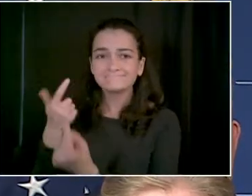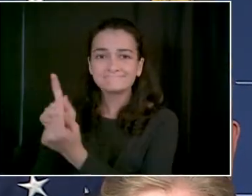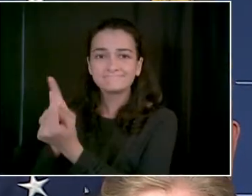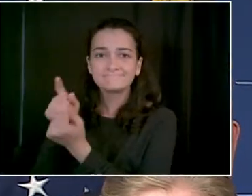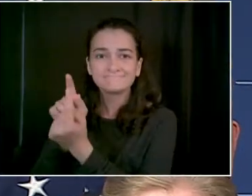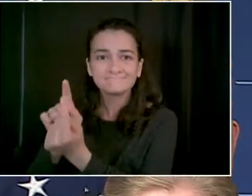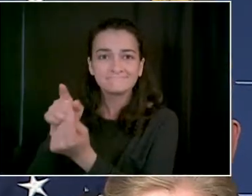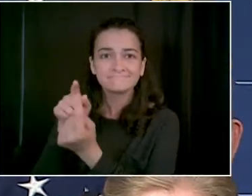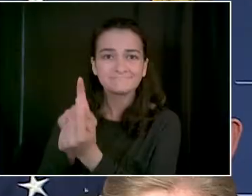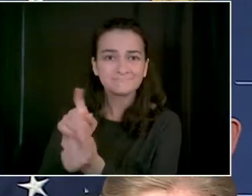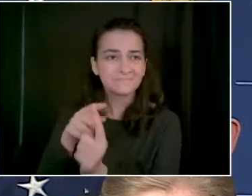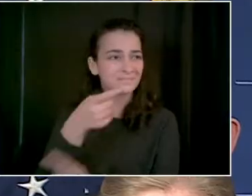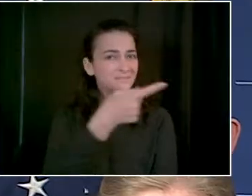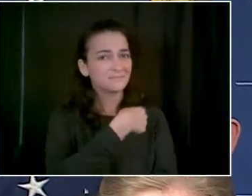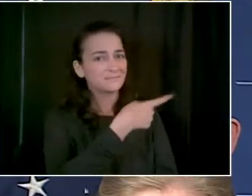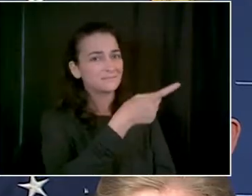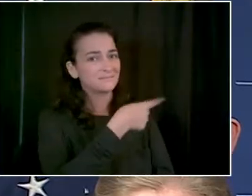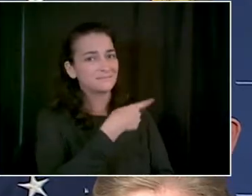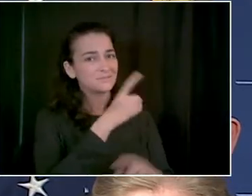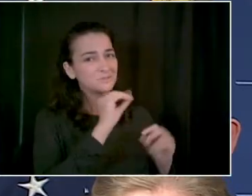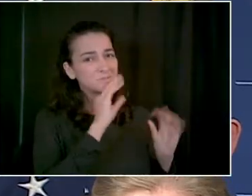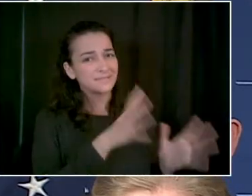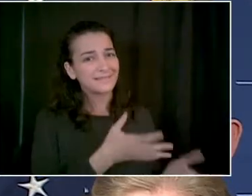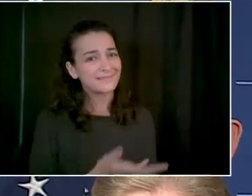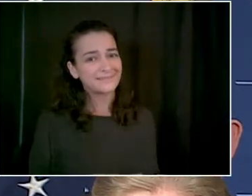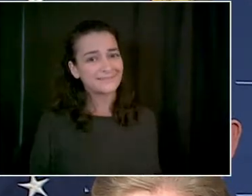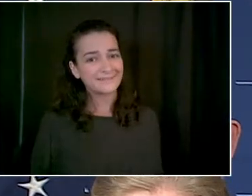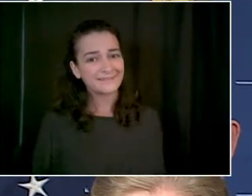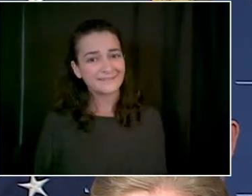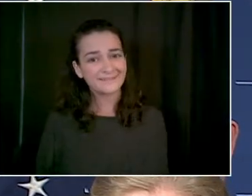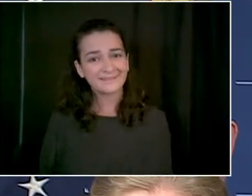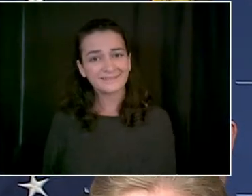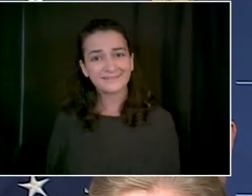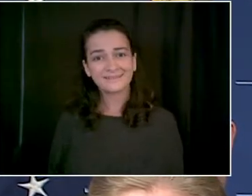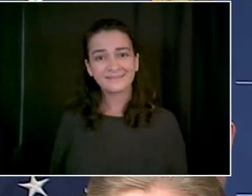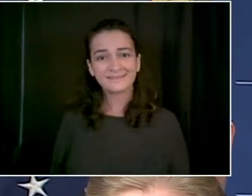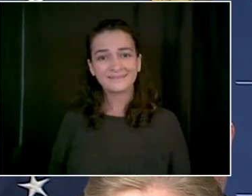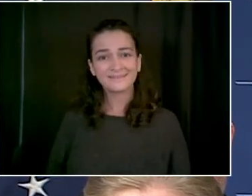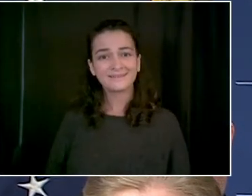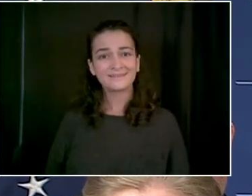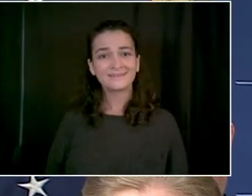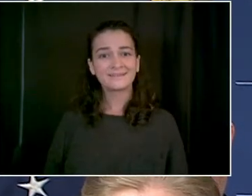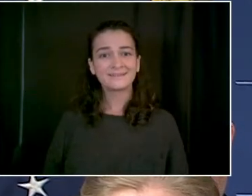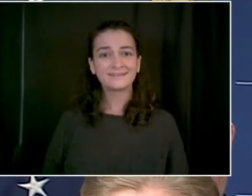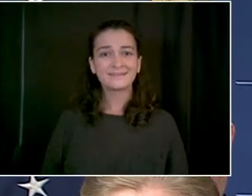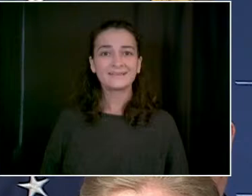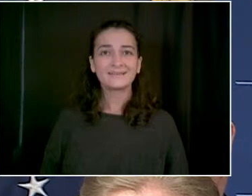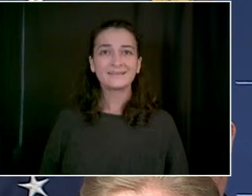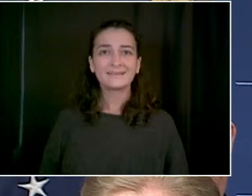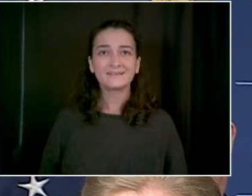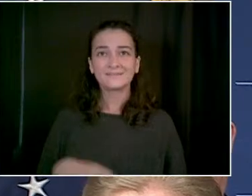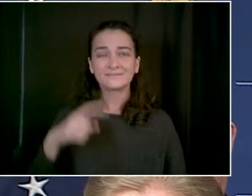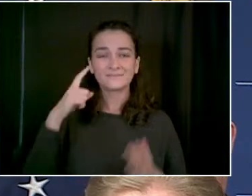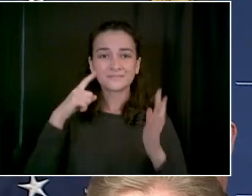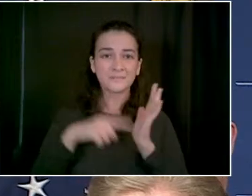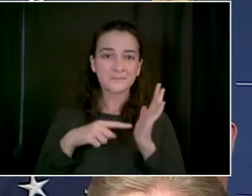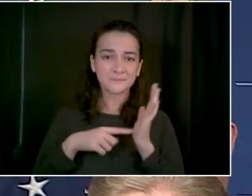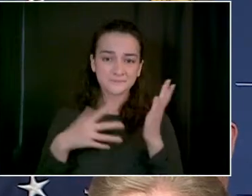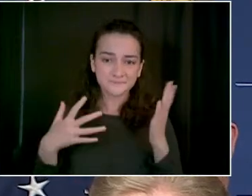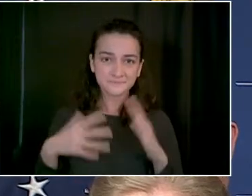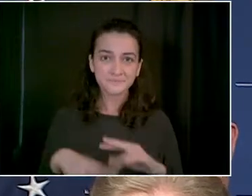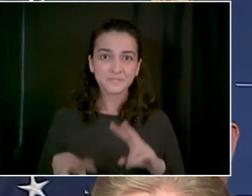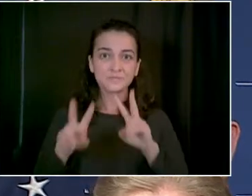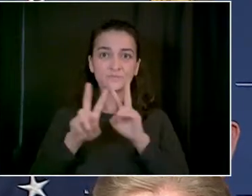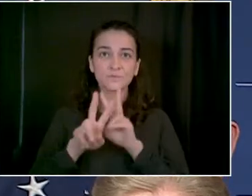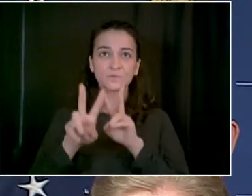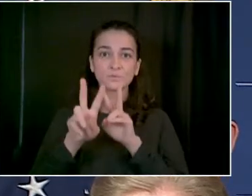know, what member of the city council went to that wake last week of that grandmother that was shot in the head? Who went